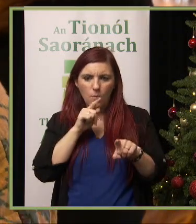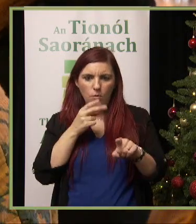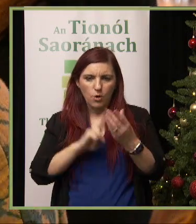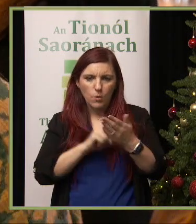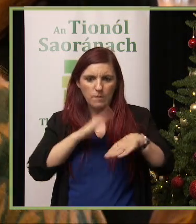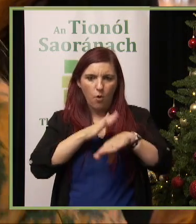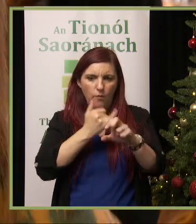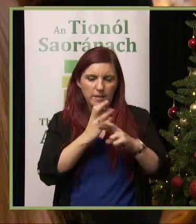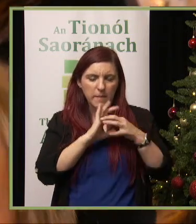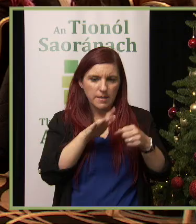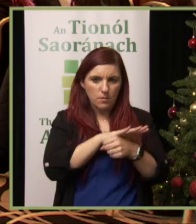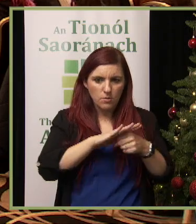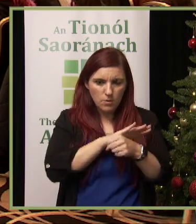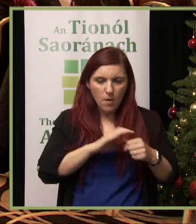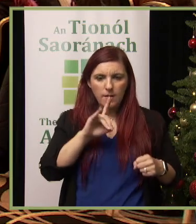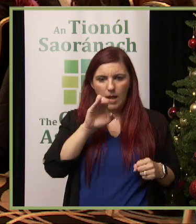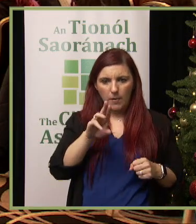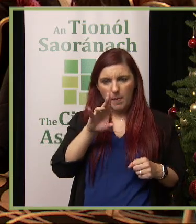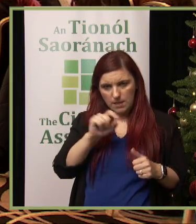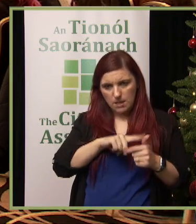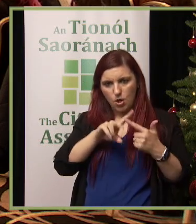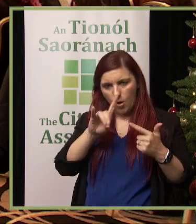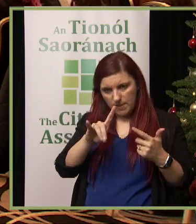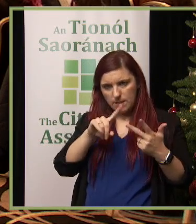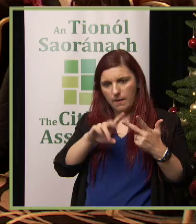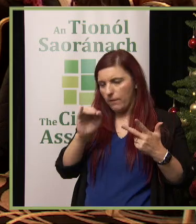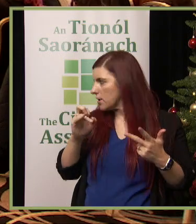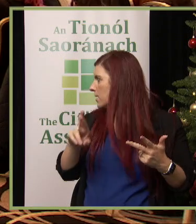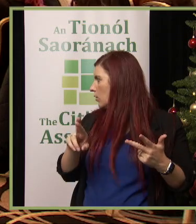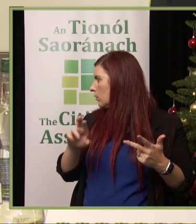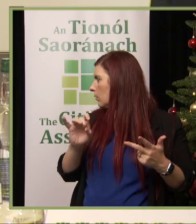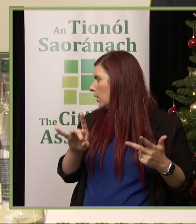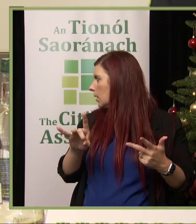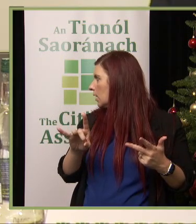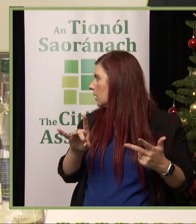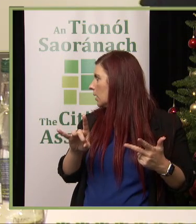domestic situations. So chemical pesticides, herbicides, and fertilizers. Okay.